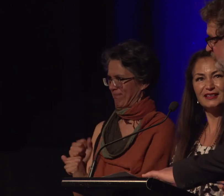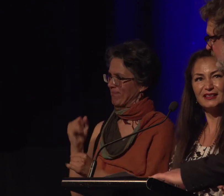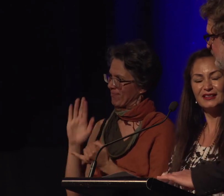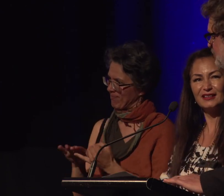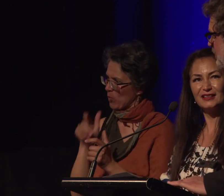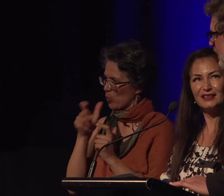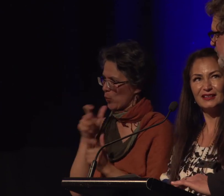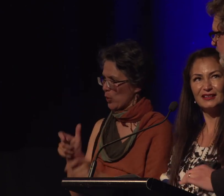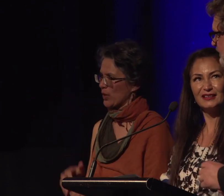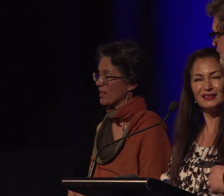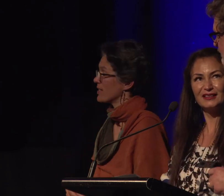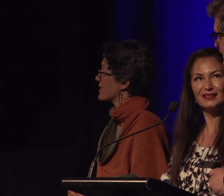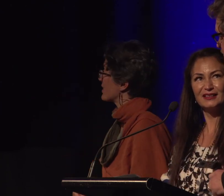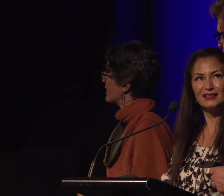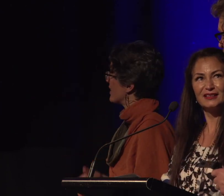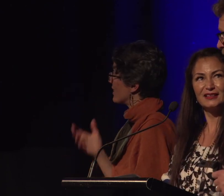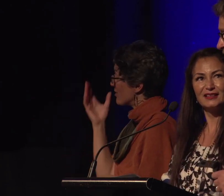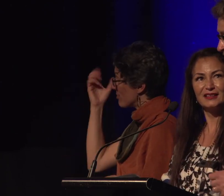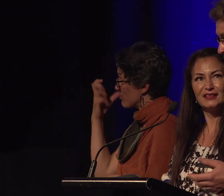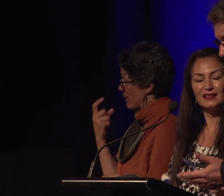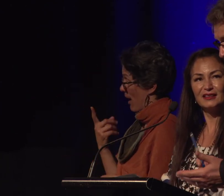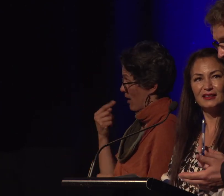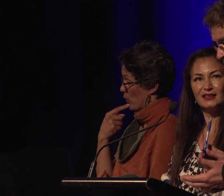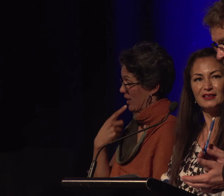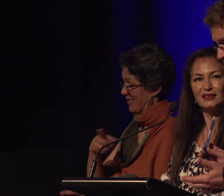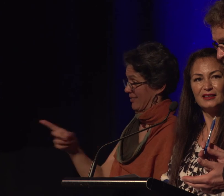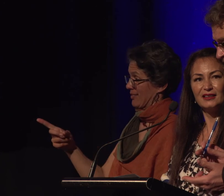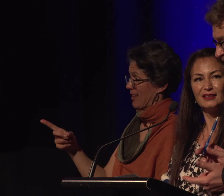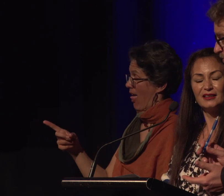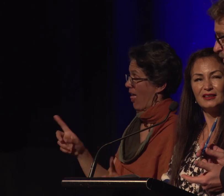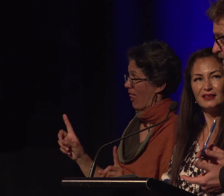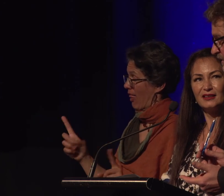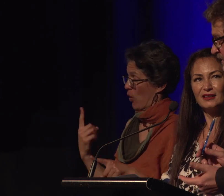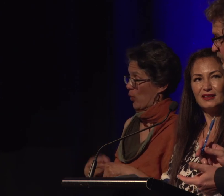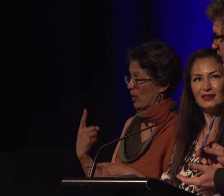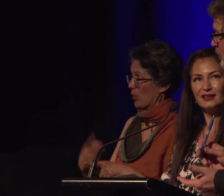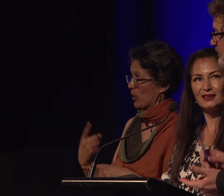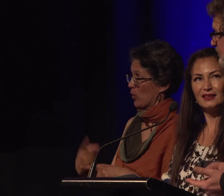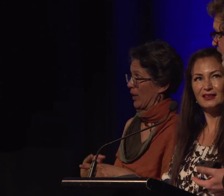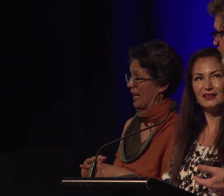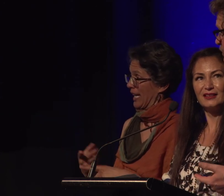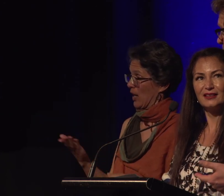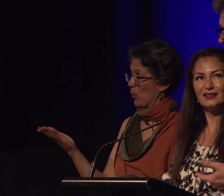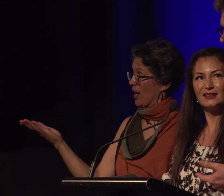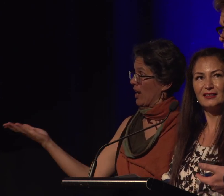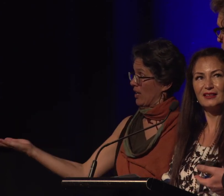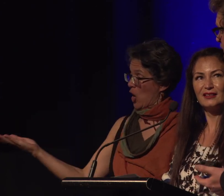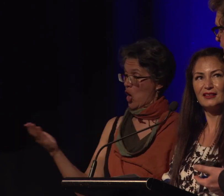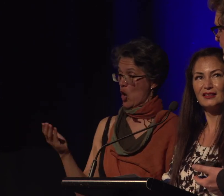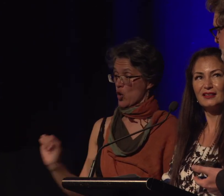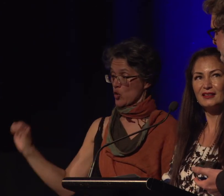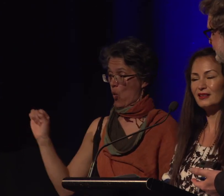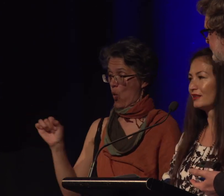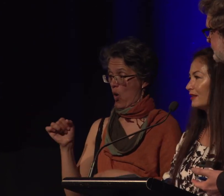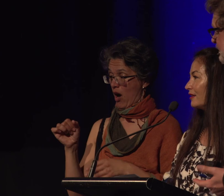not mentioning this in your closing, feel free just to very quickly tell the audience where you understand your party to be polling right